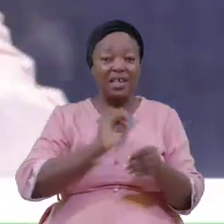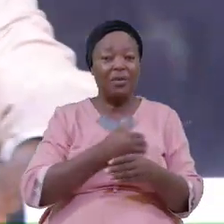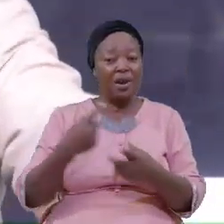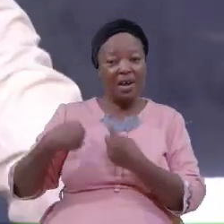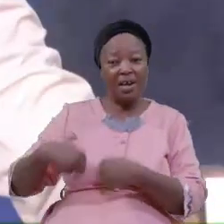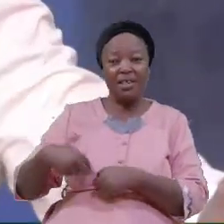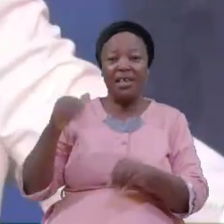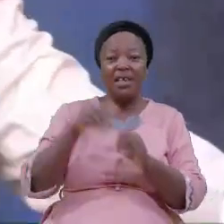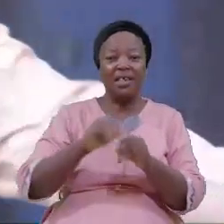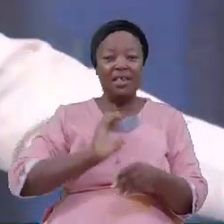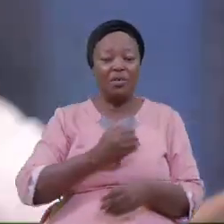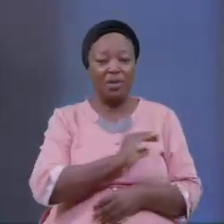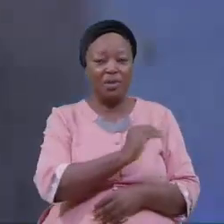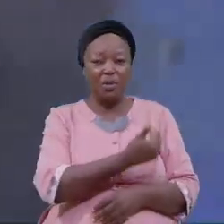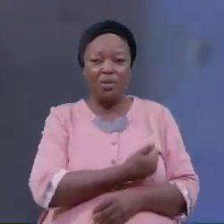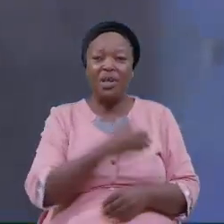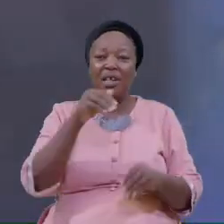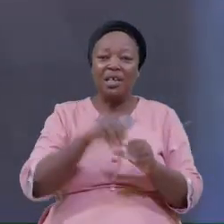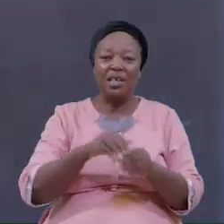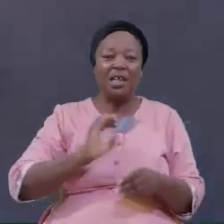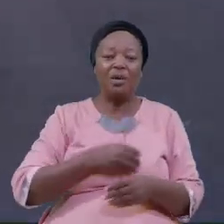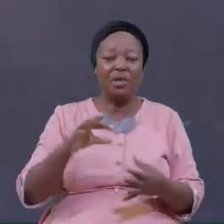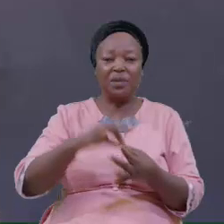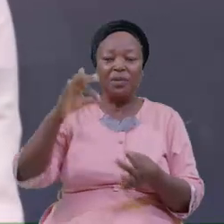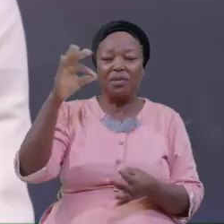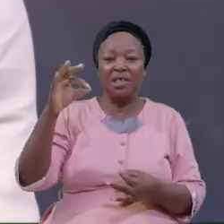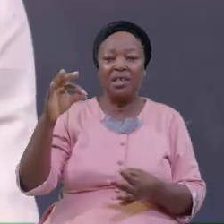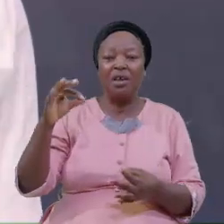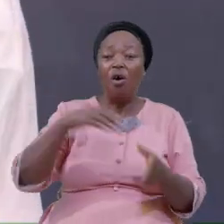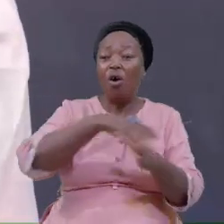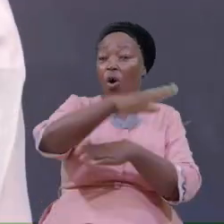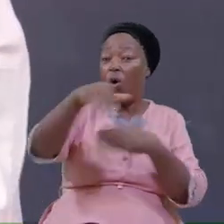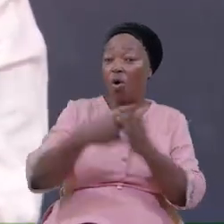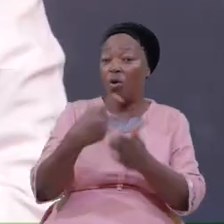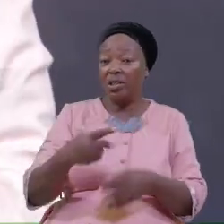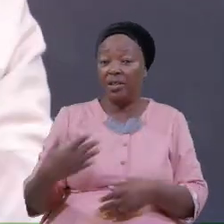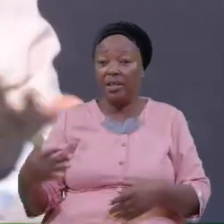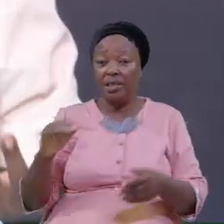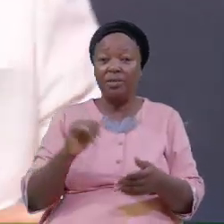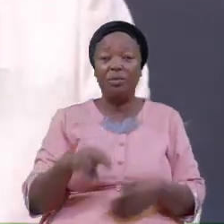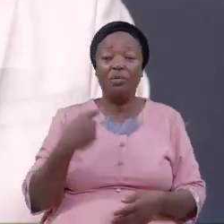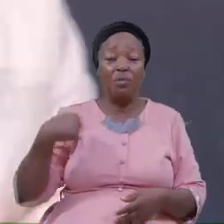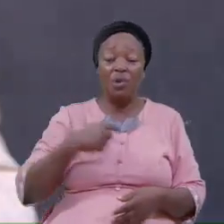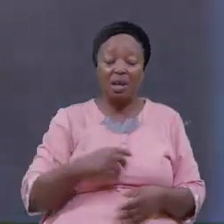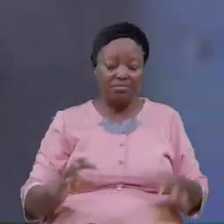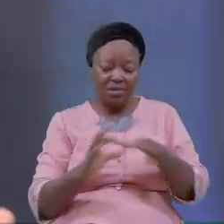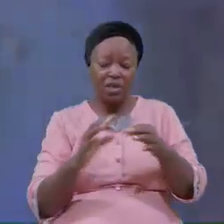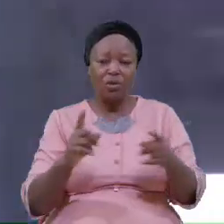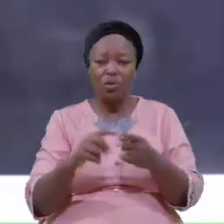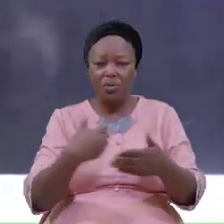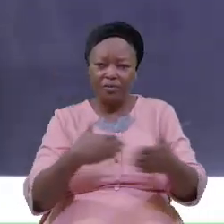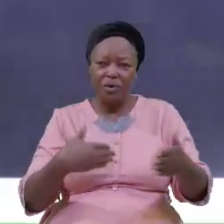soul, in our spirit. All the things we're tied to before, all the sin, all